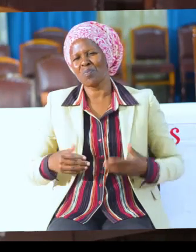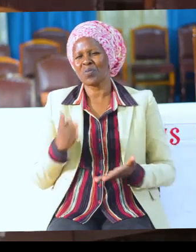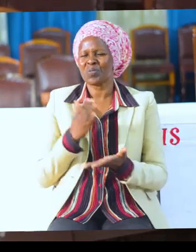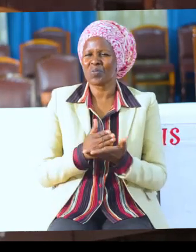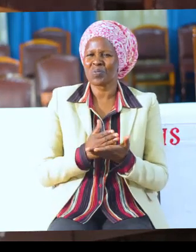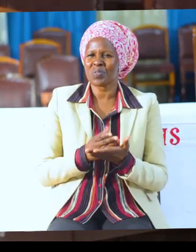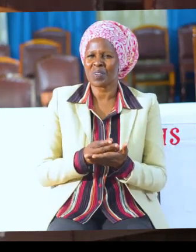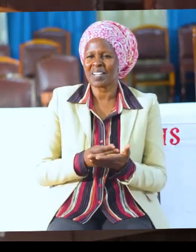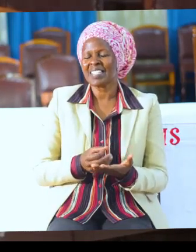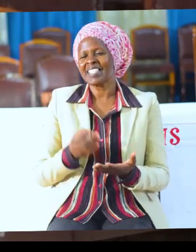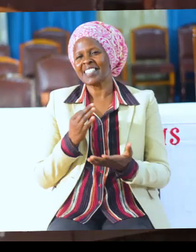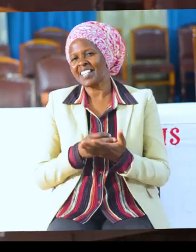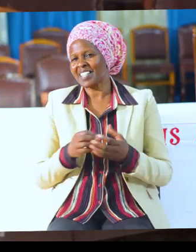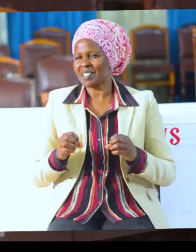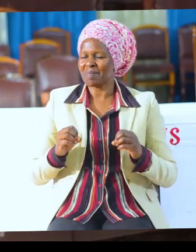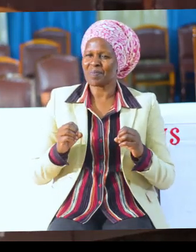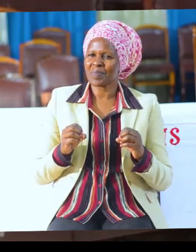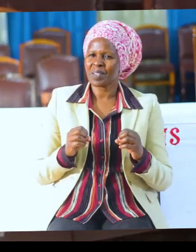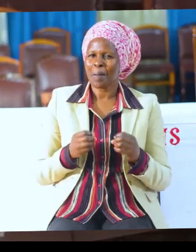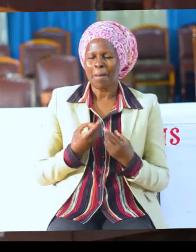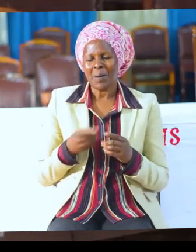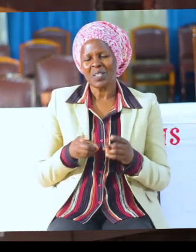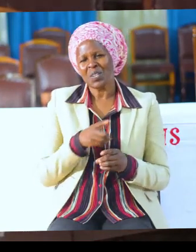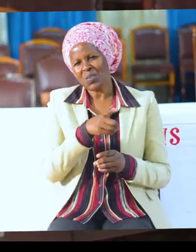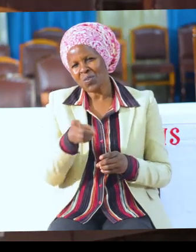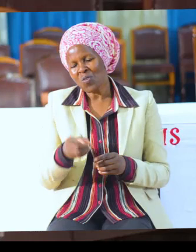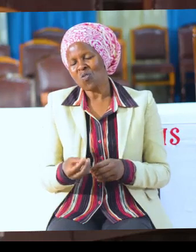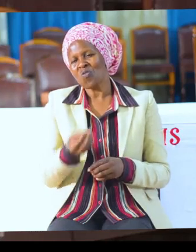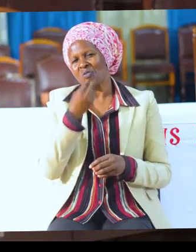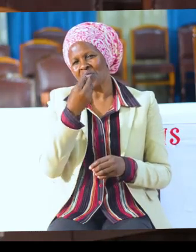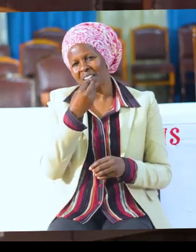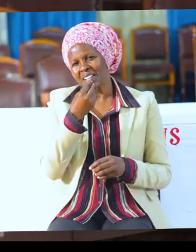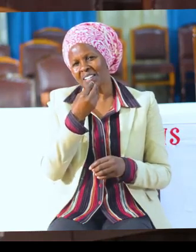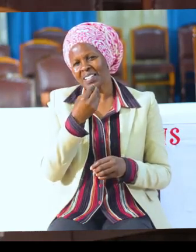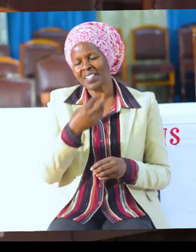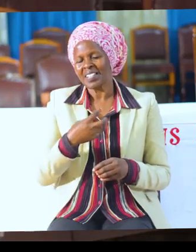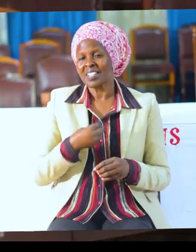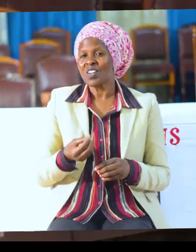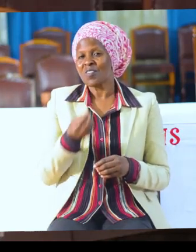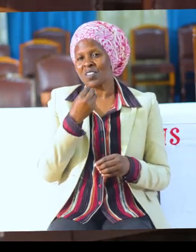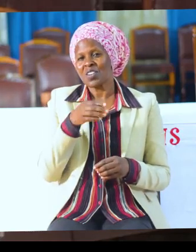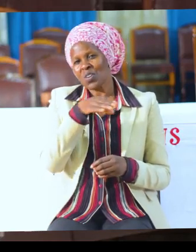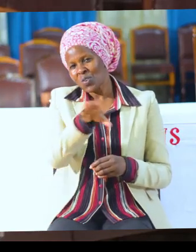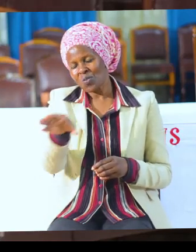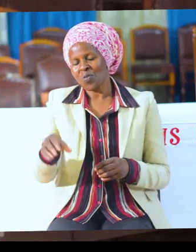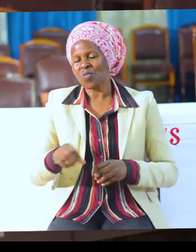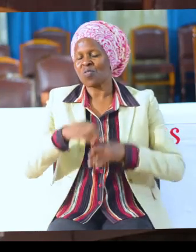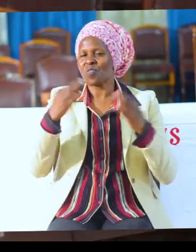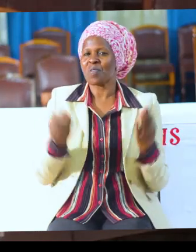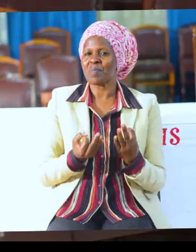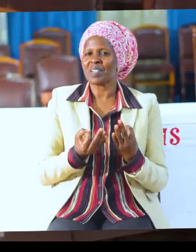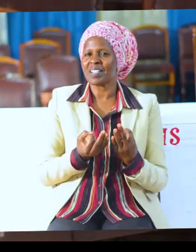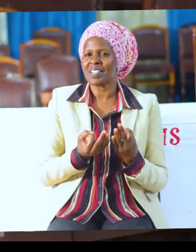they will be paid their salaries, you know, or not, but we are still able to feed, you know, our families. We are still able to meet